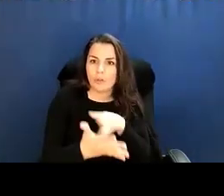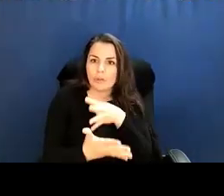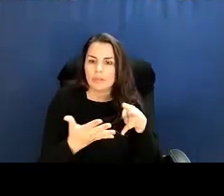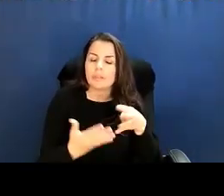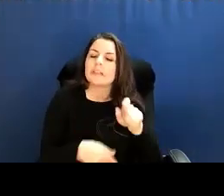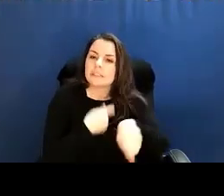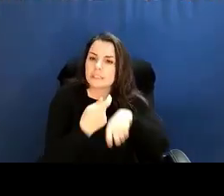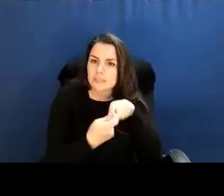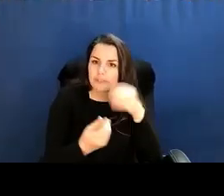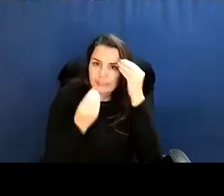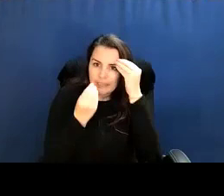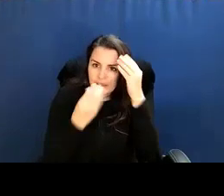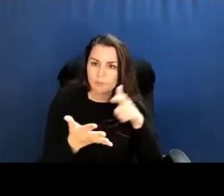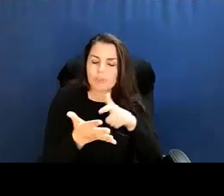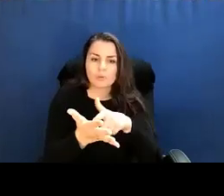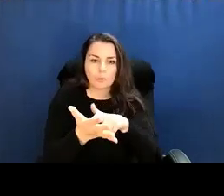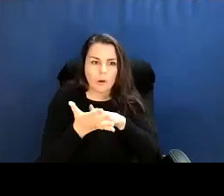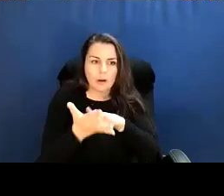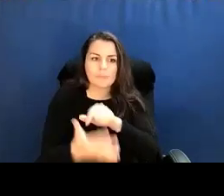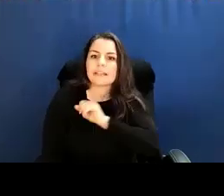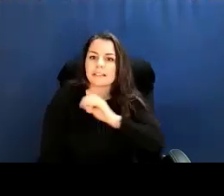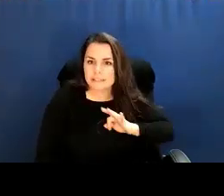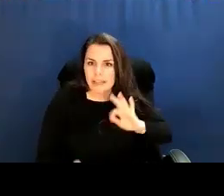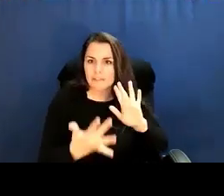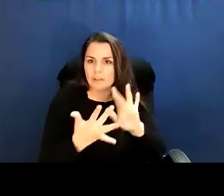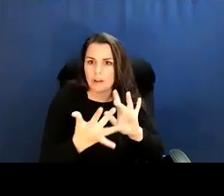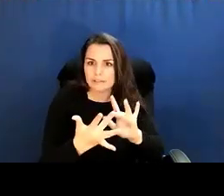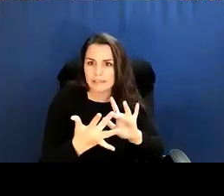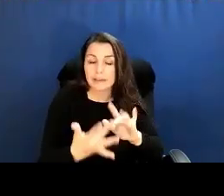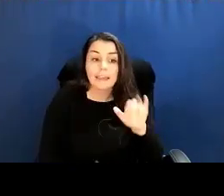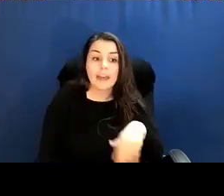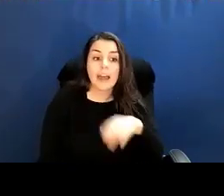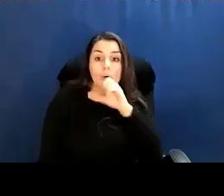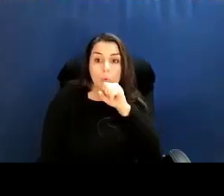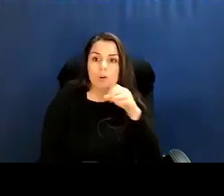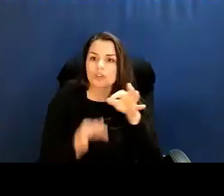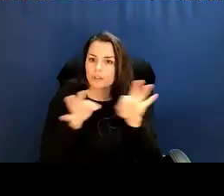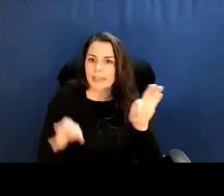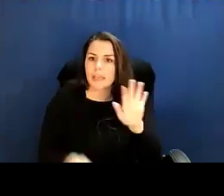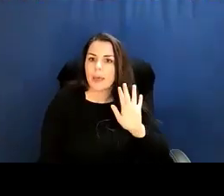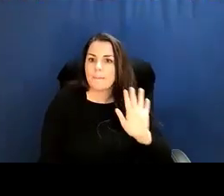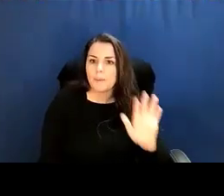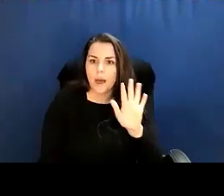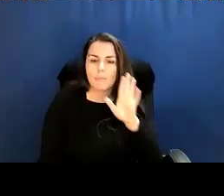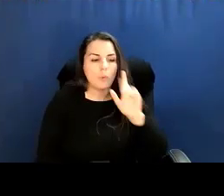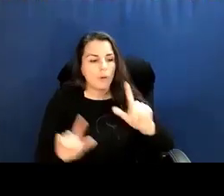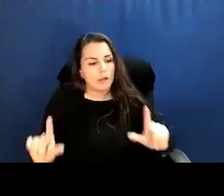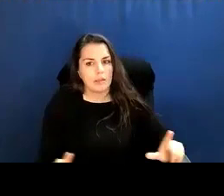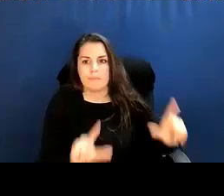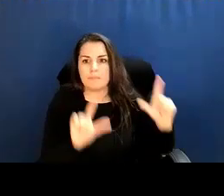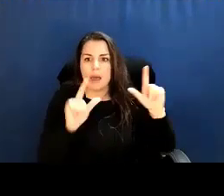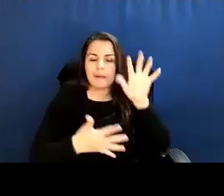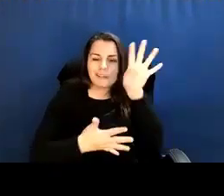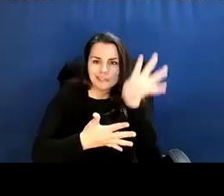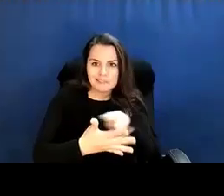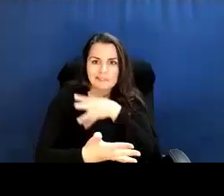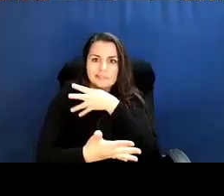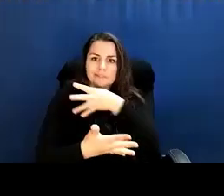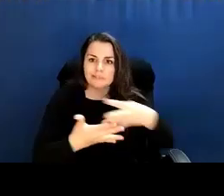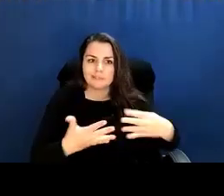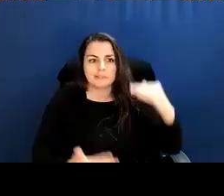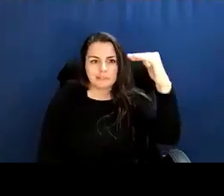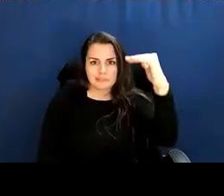information requirements and staff contact. So if you click on this link, it will take you to a big long table that looks a lot